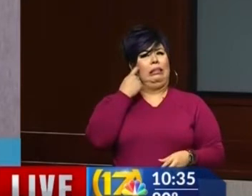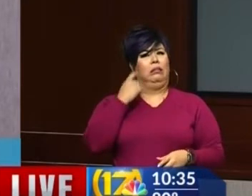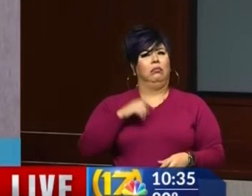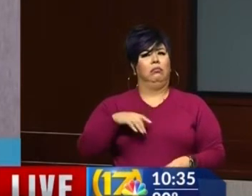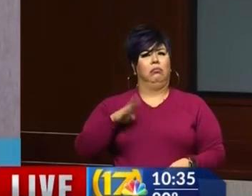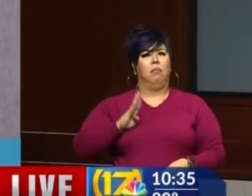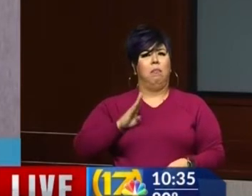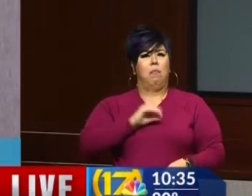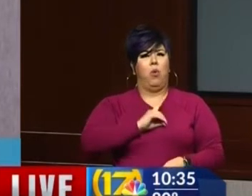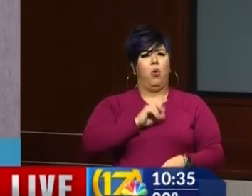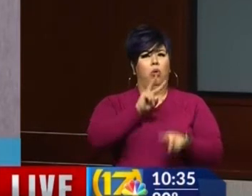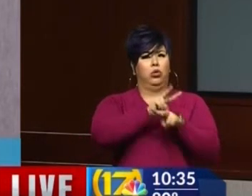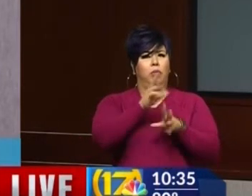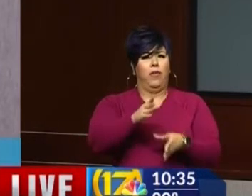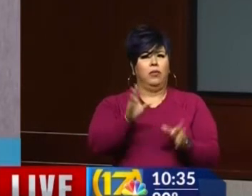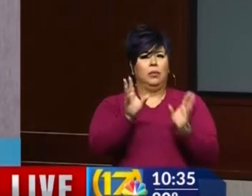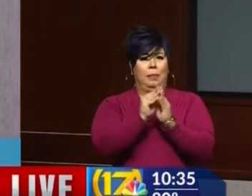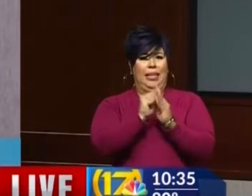meeting